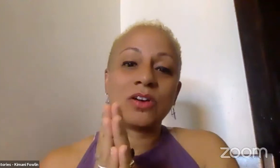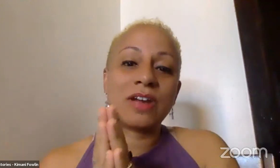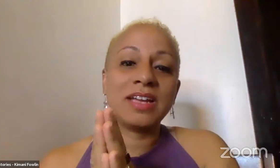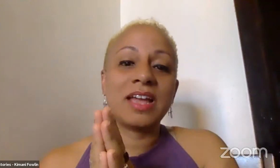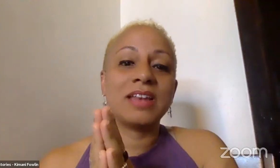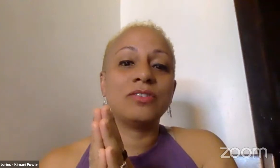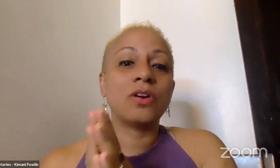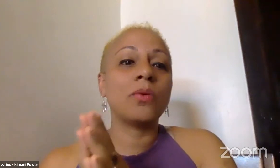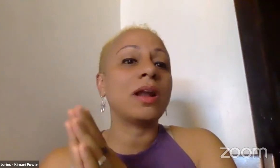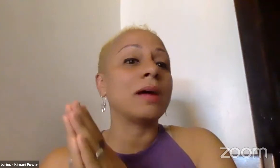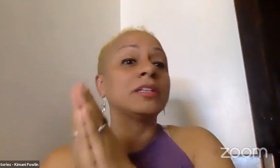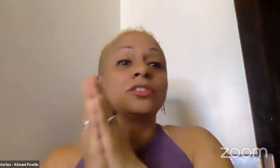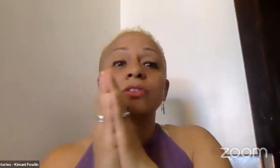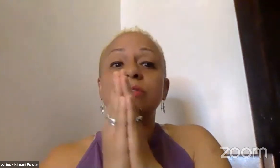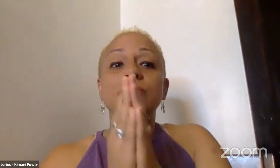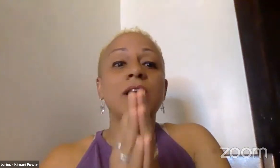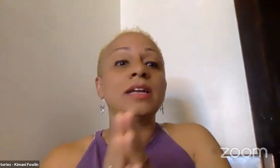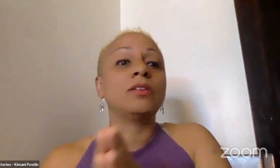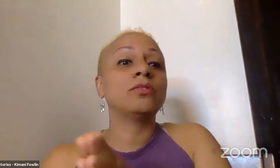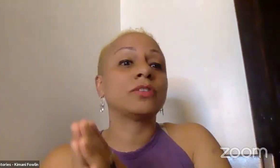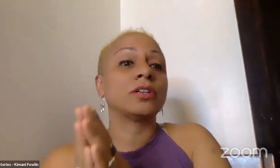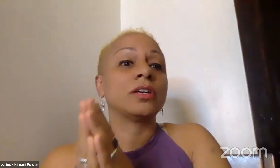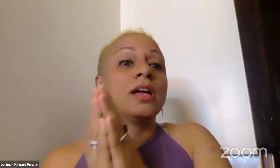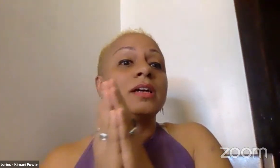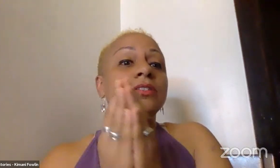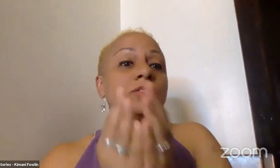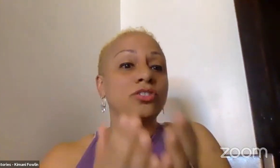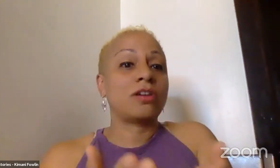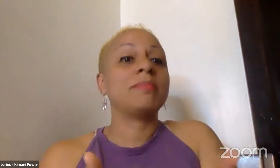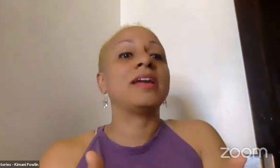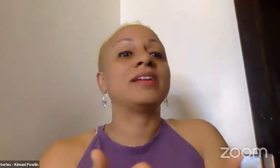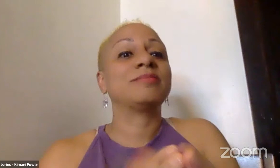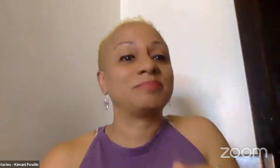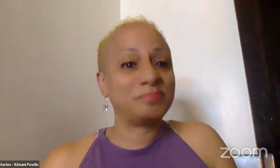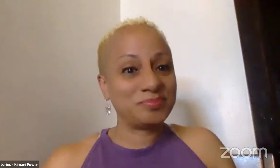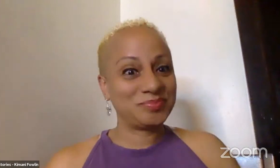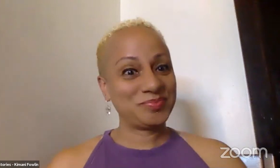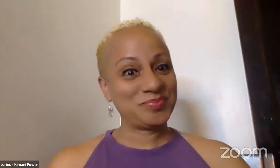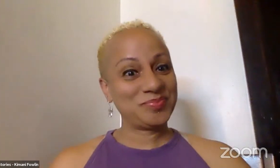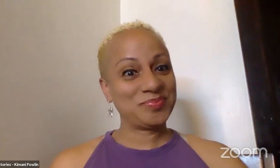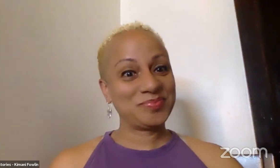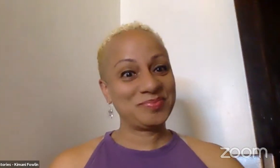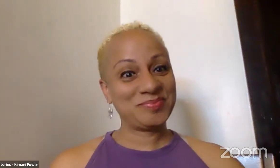person. All right. And you know what? I'm going to turn it right over to Charmaine.